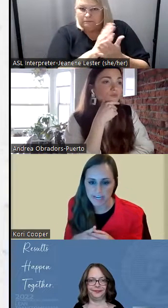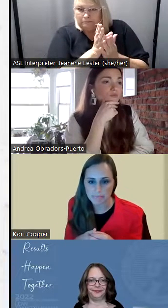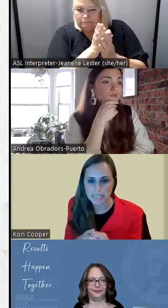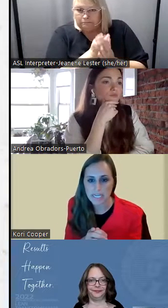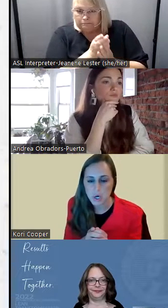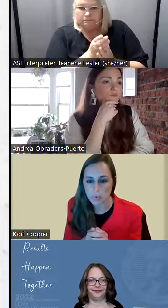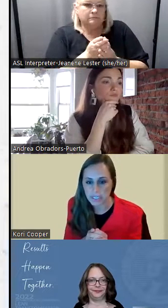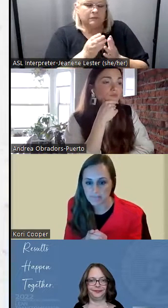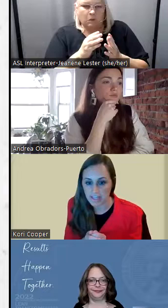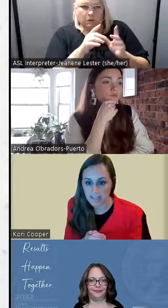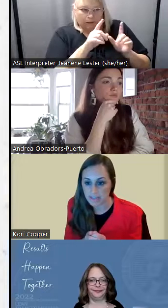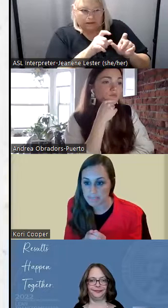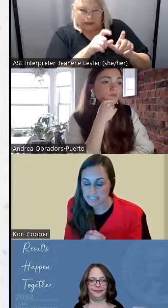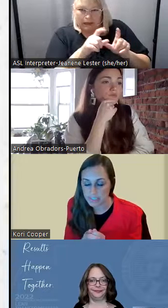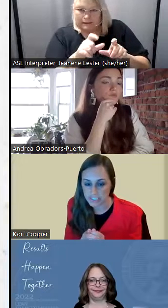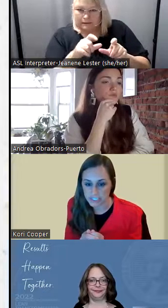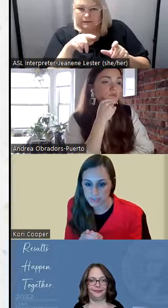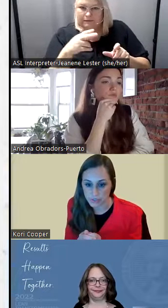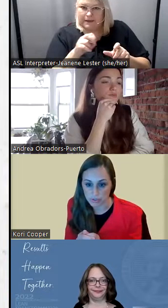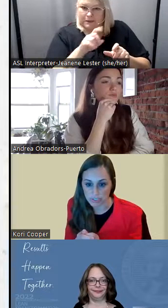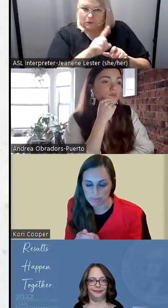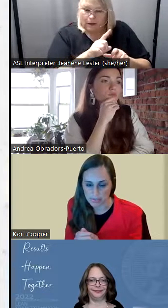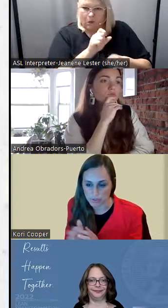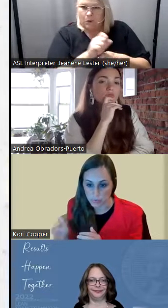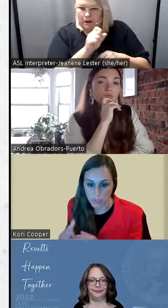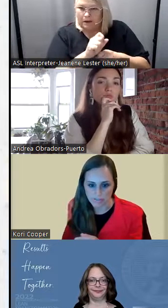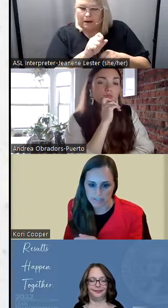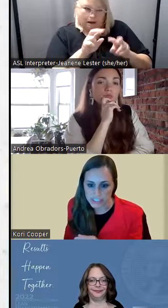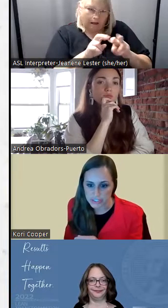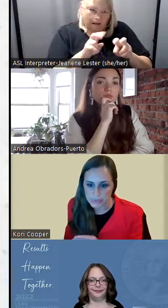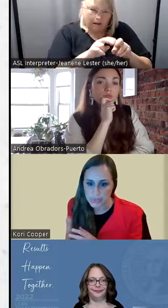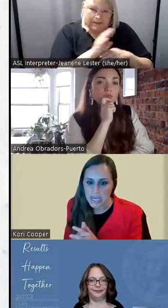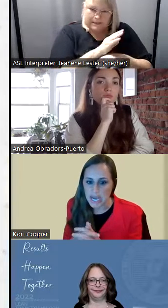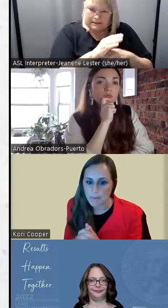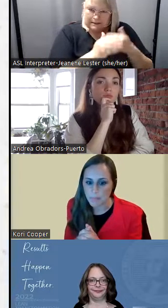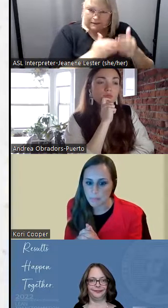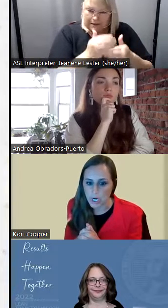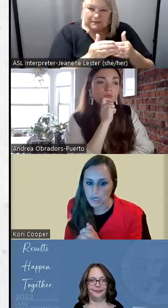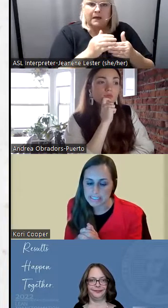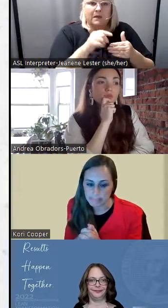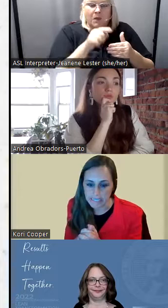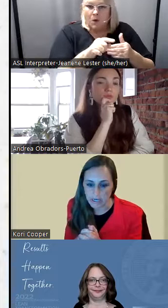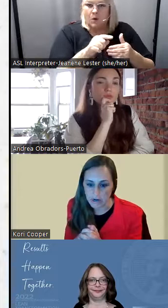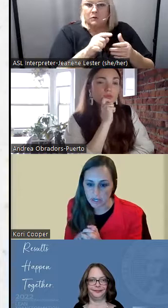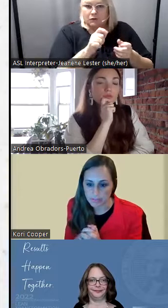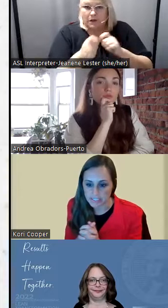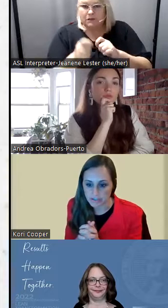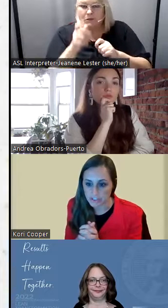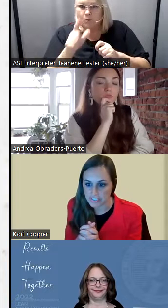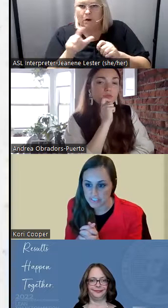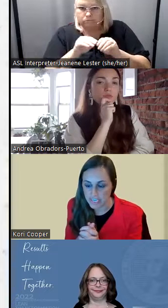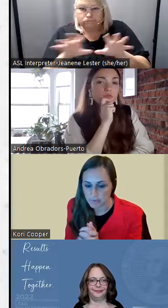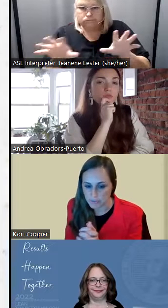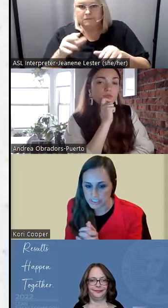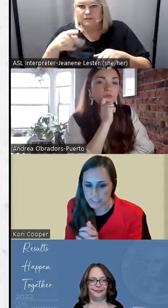test environment, working on validating the business process changes with our leadership team, which will roll out in phase 2. We are expanding our human-centered